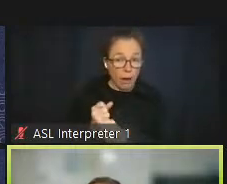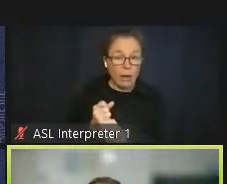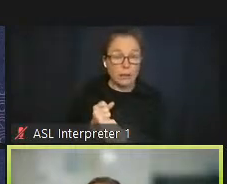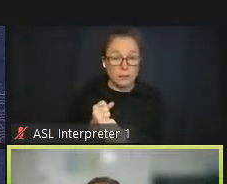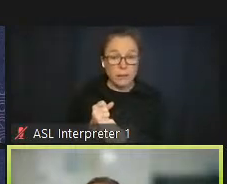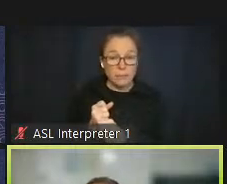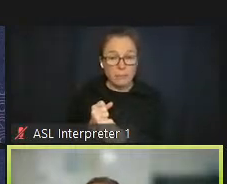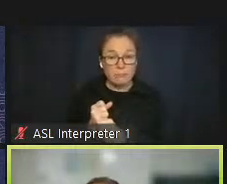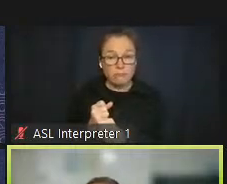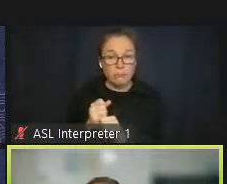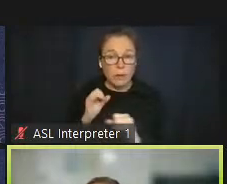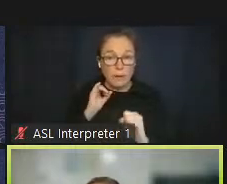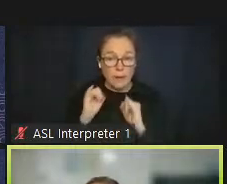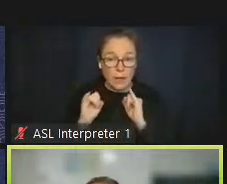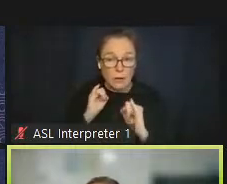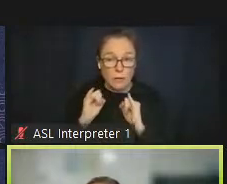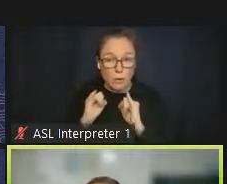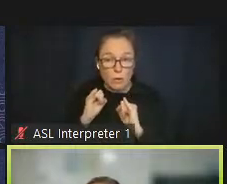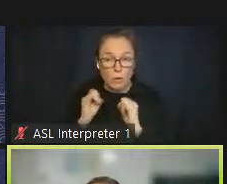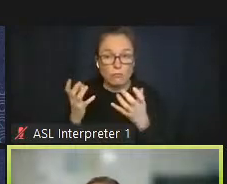went through the interview process.